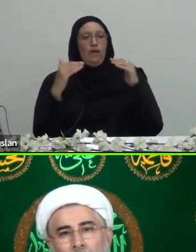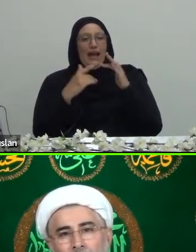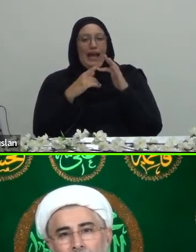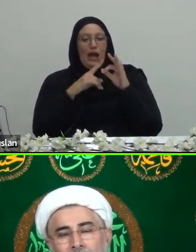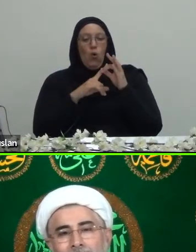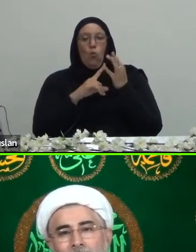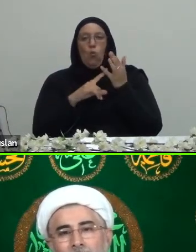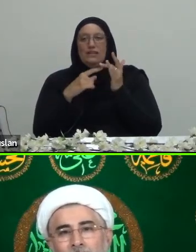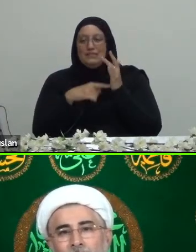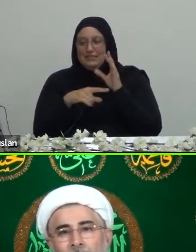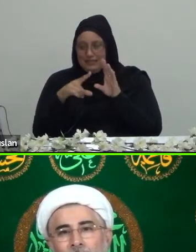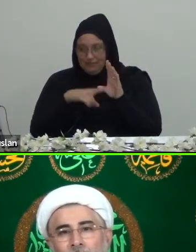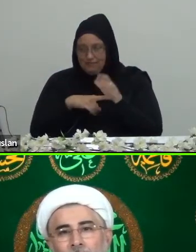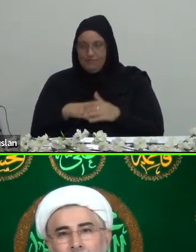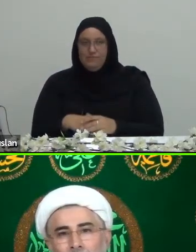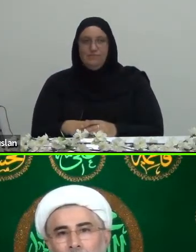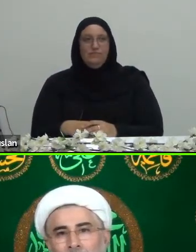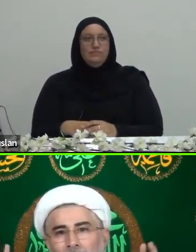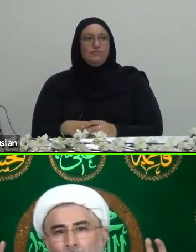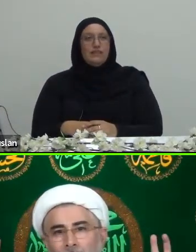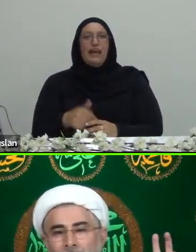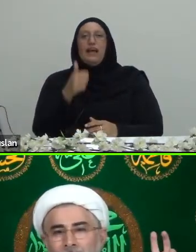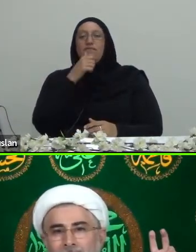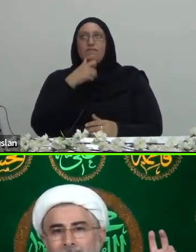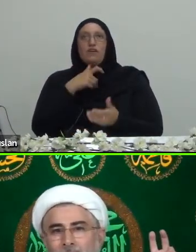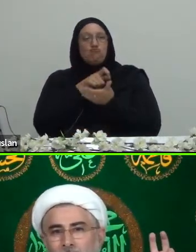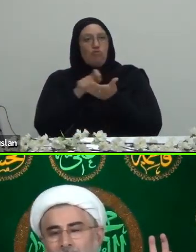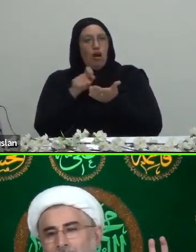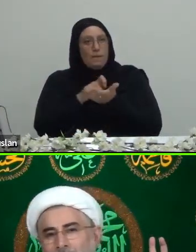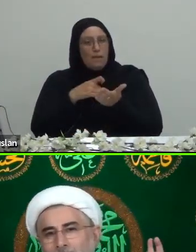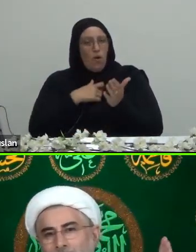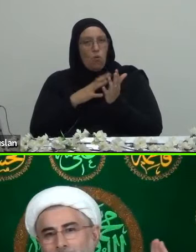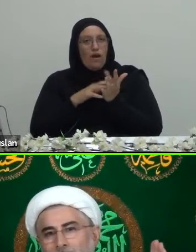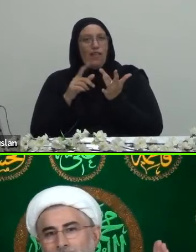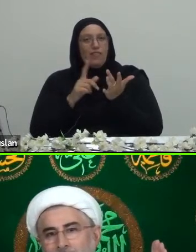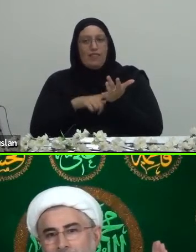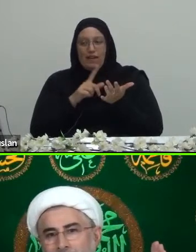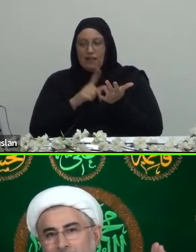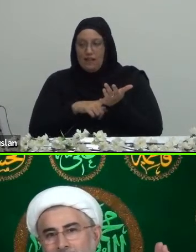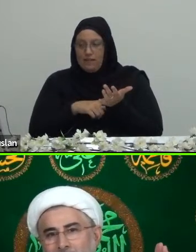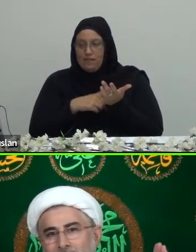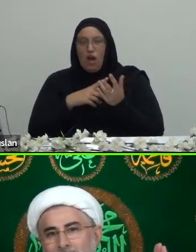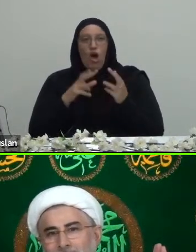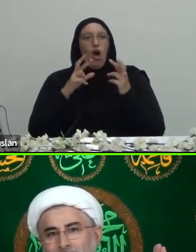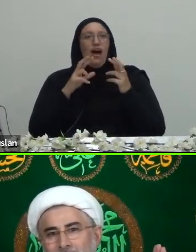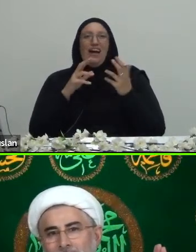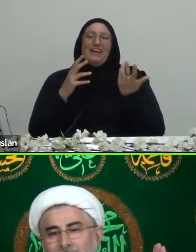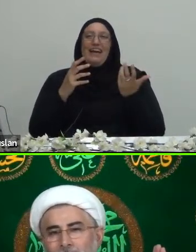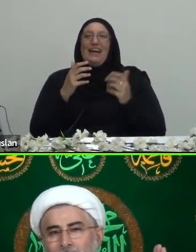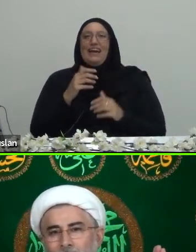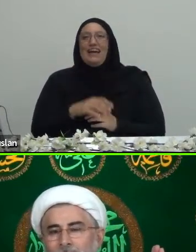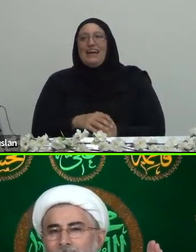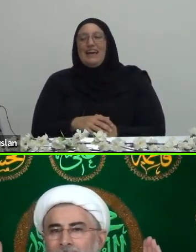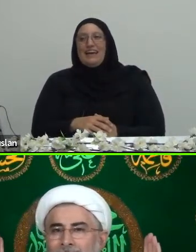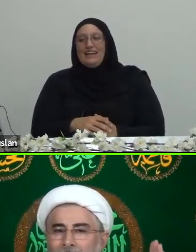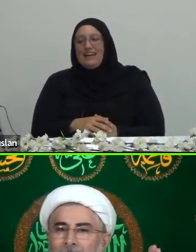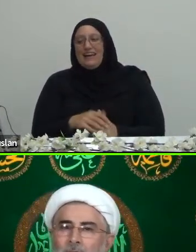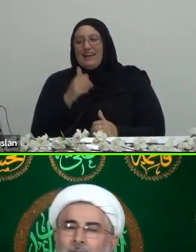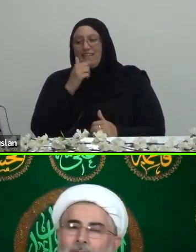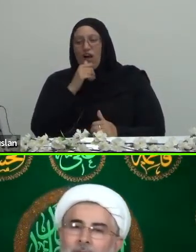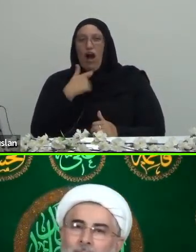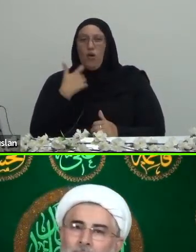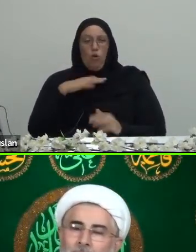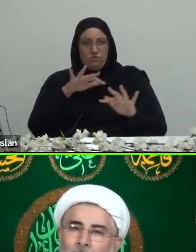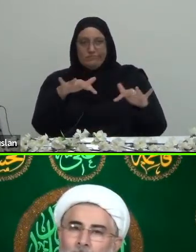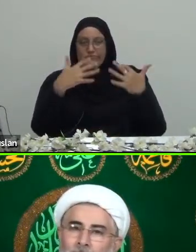there are riwayat that if I write my will, I hope I get the attention of everybody for this very essential statement I want to make.